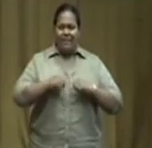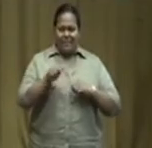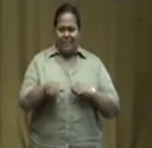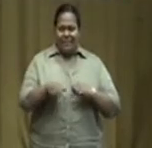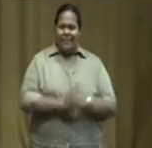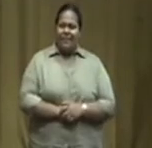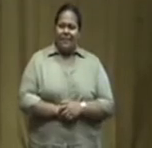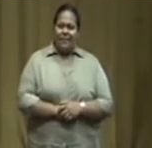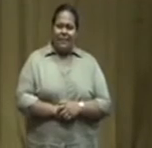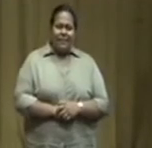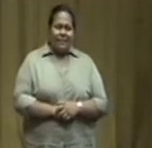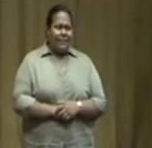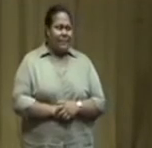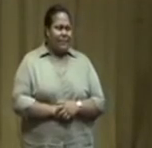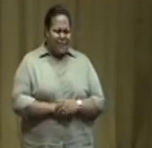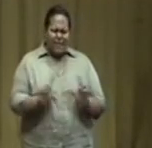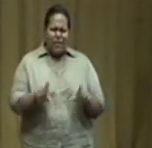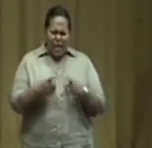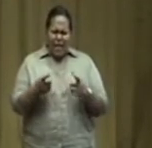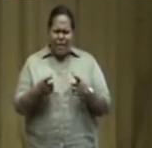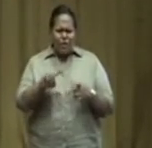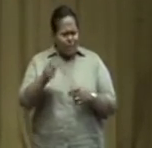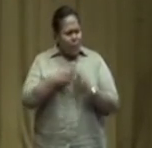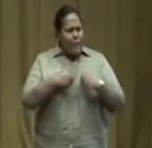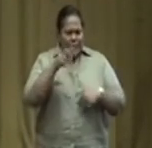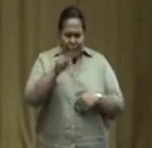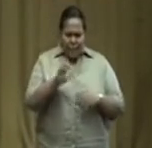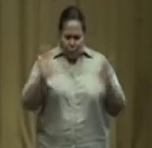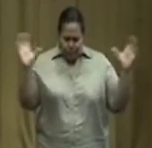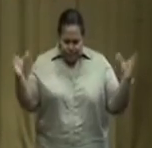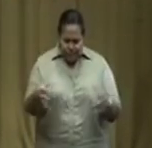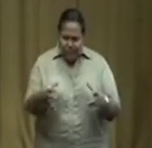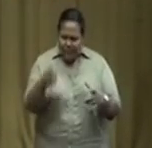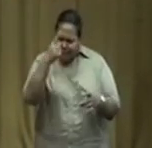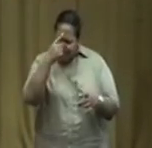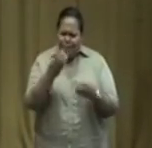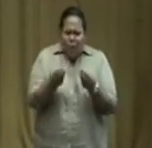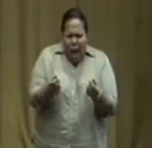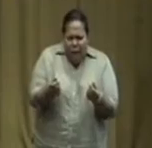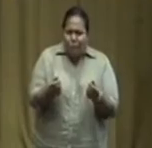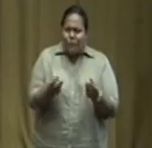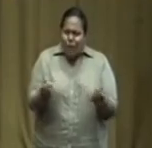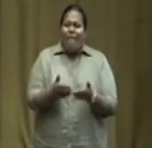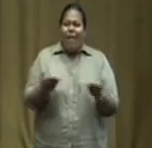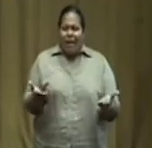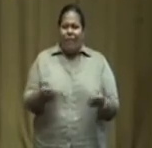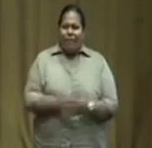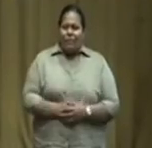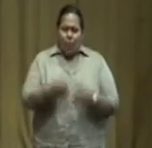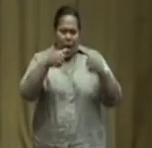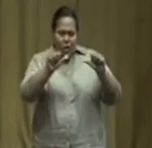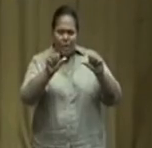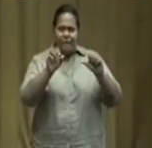challenges, because if we come together and think about solutions for these problems, we are likely to achieve a better outcome and a